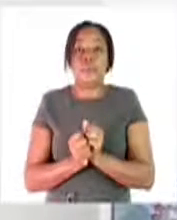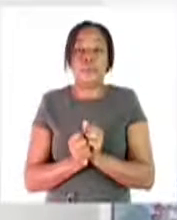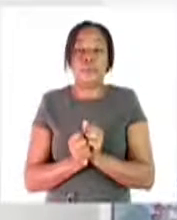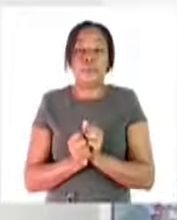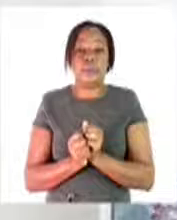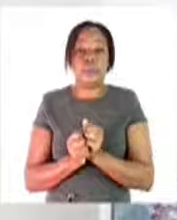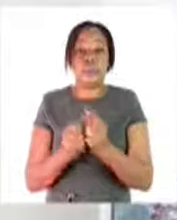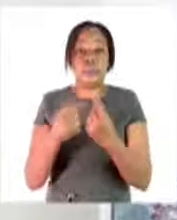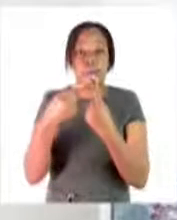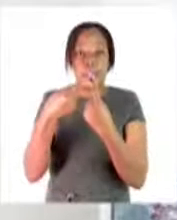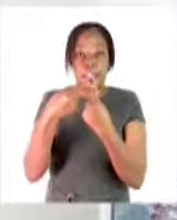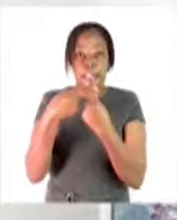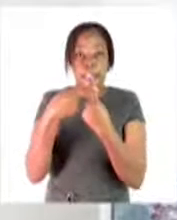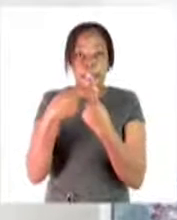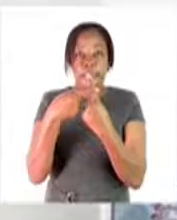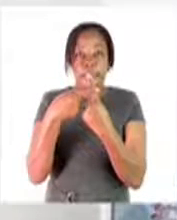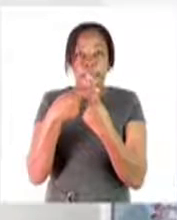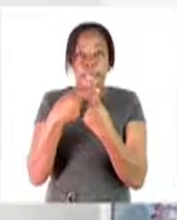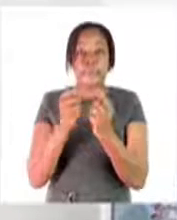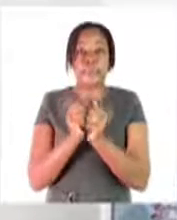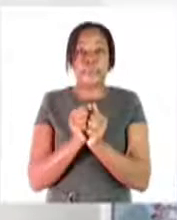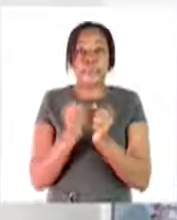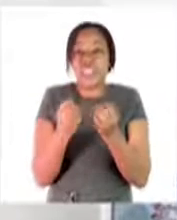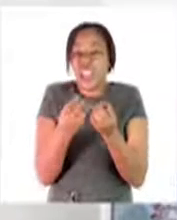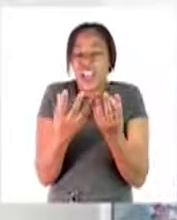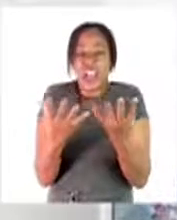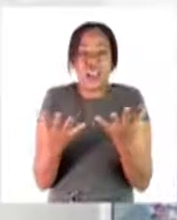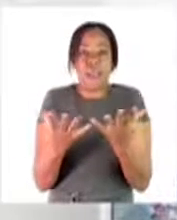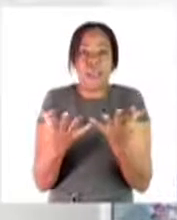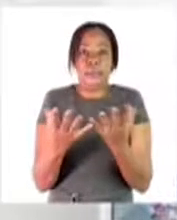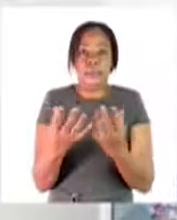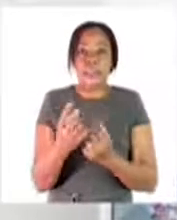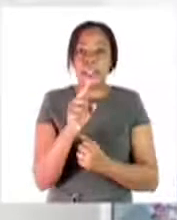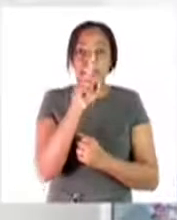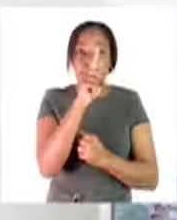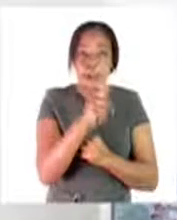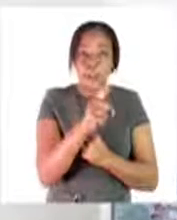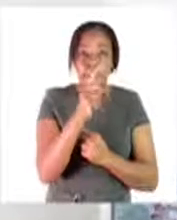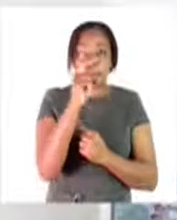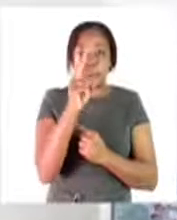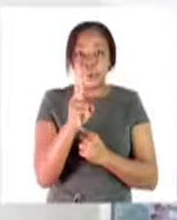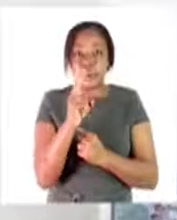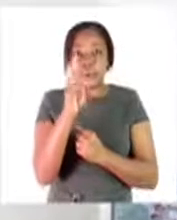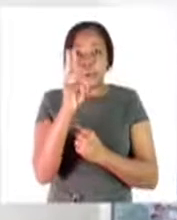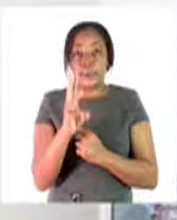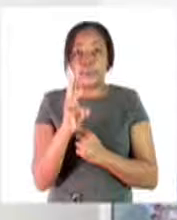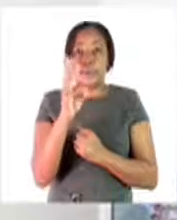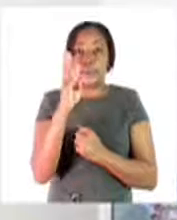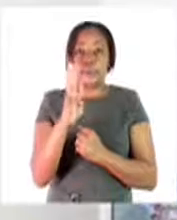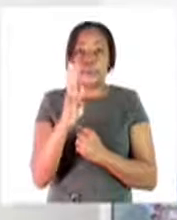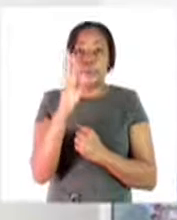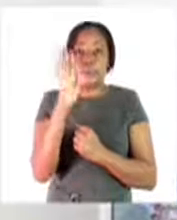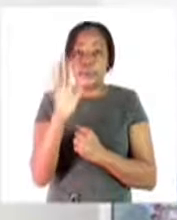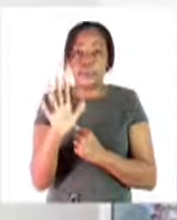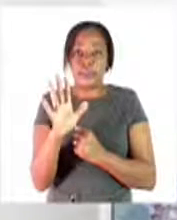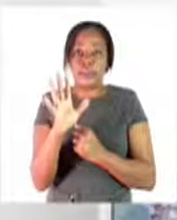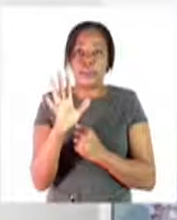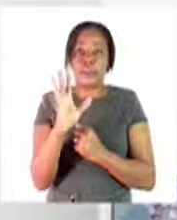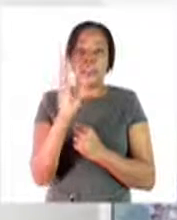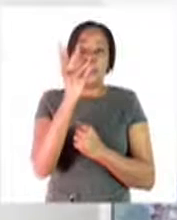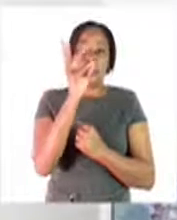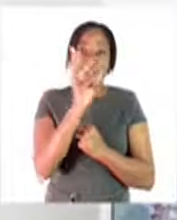plus all of these sticks together. I'm counting them together. 1, 2, 3, 4,